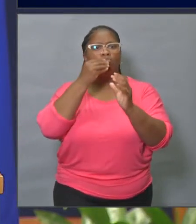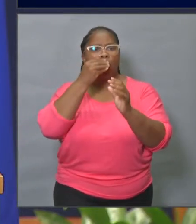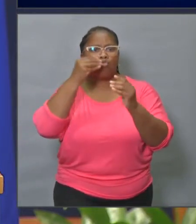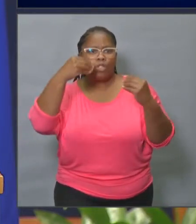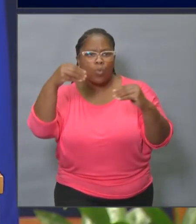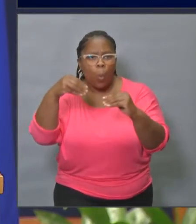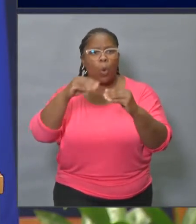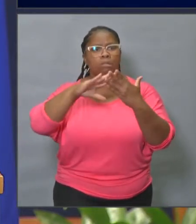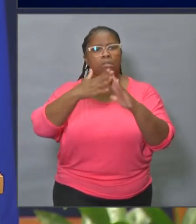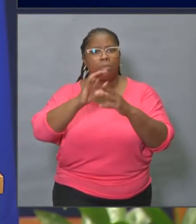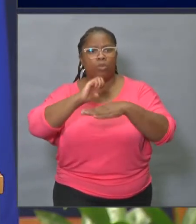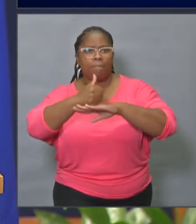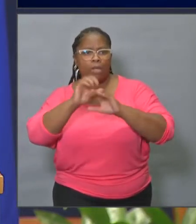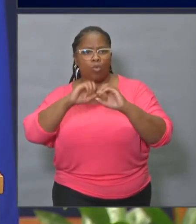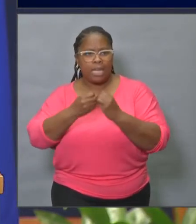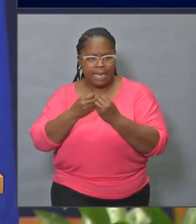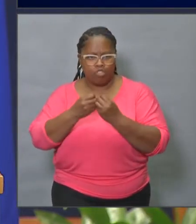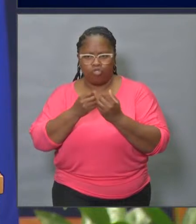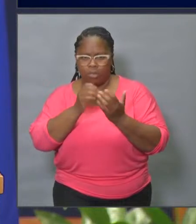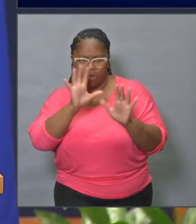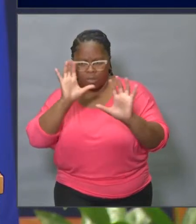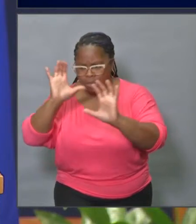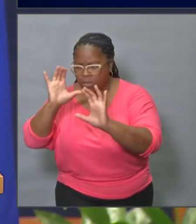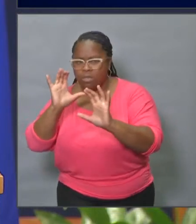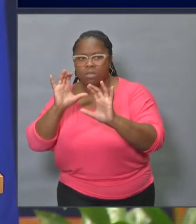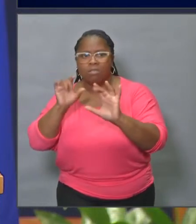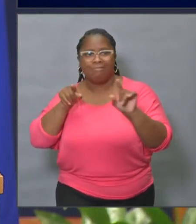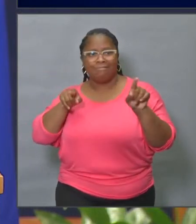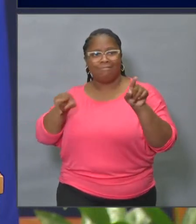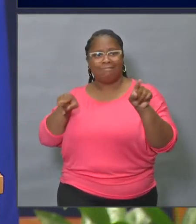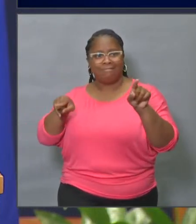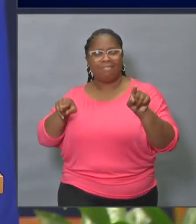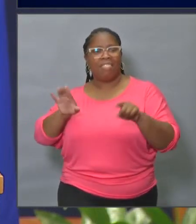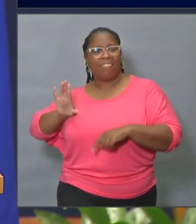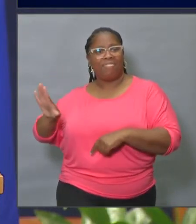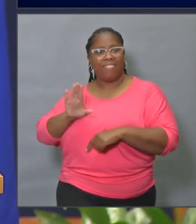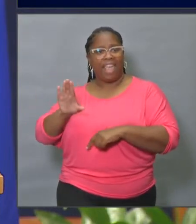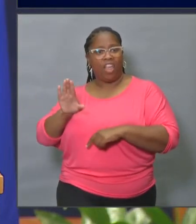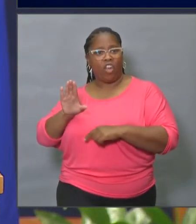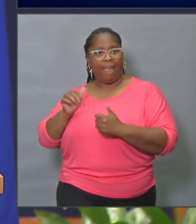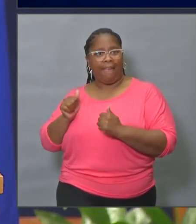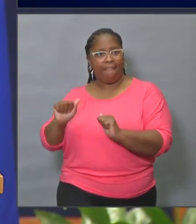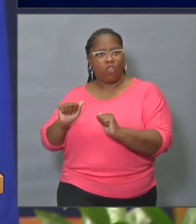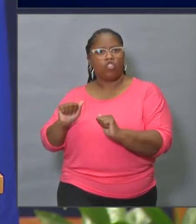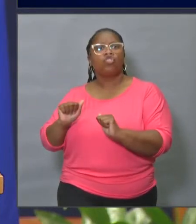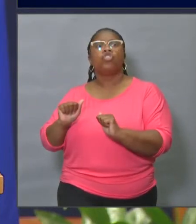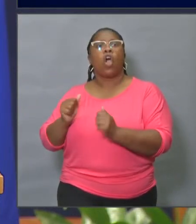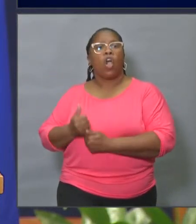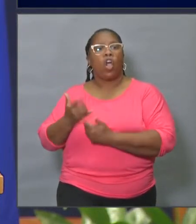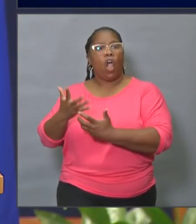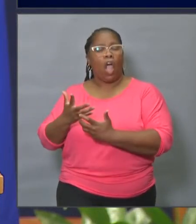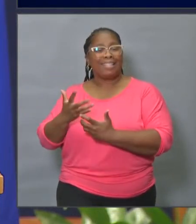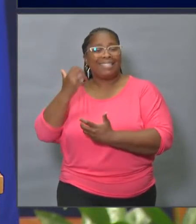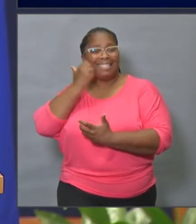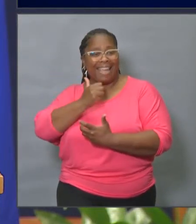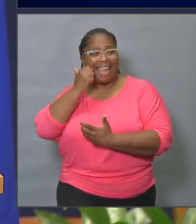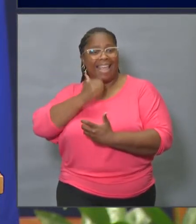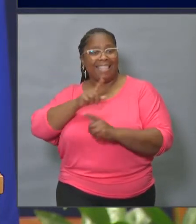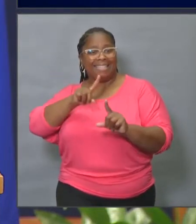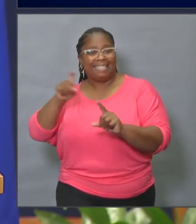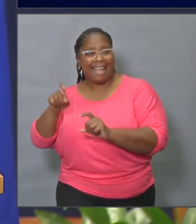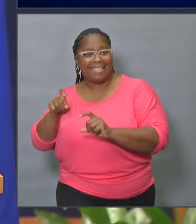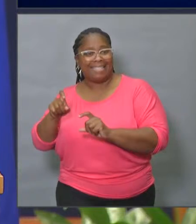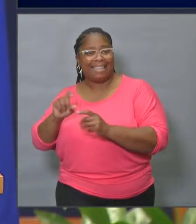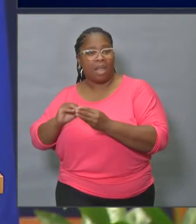community-based organizations. The efforts by these CDU outreach staff have significantly increased the daily testing volume that this site